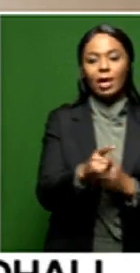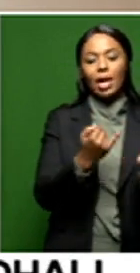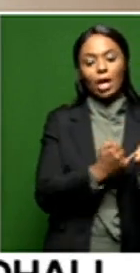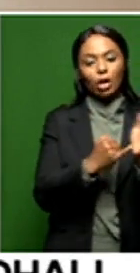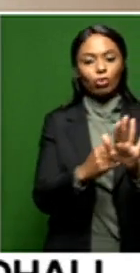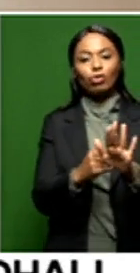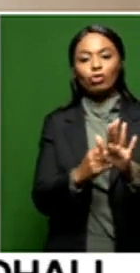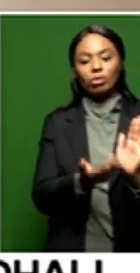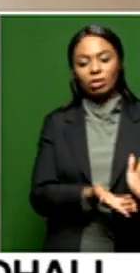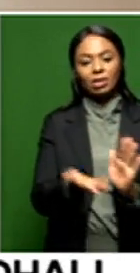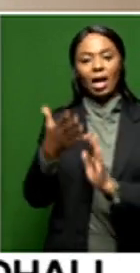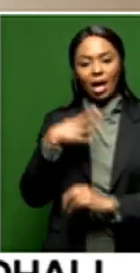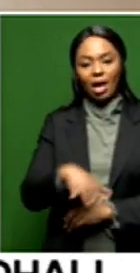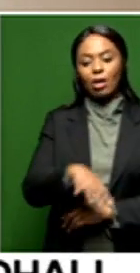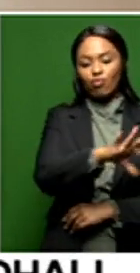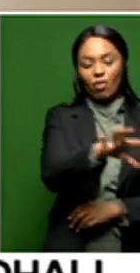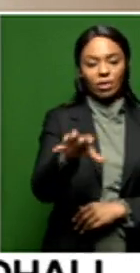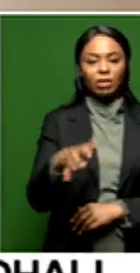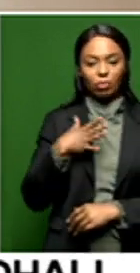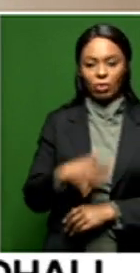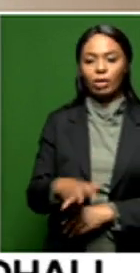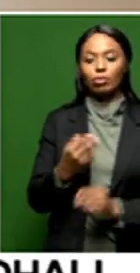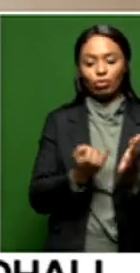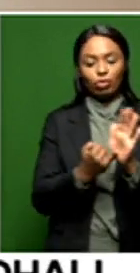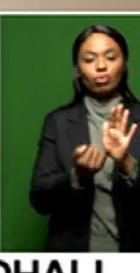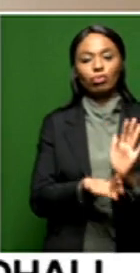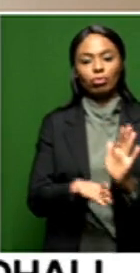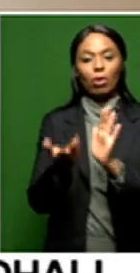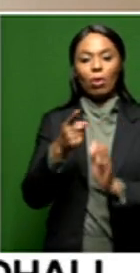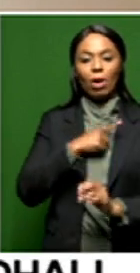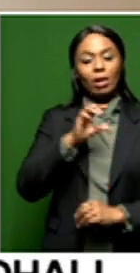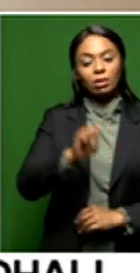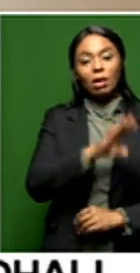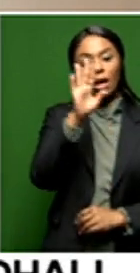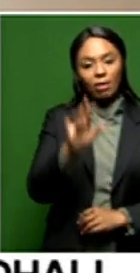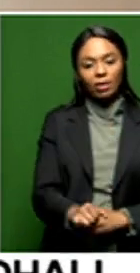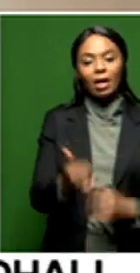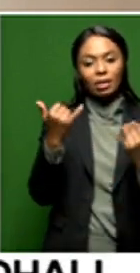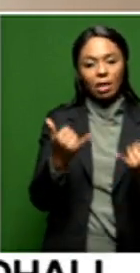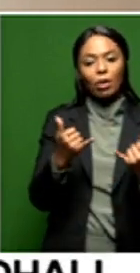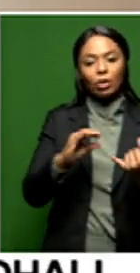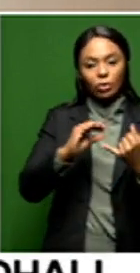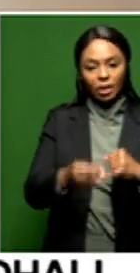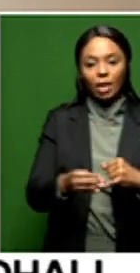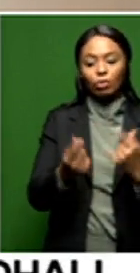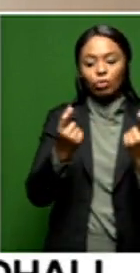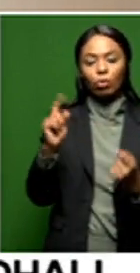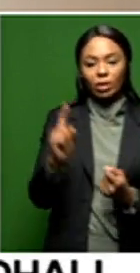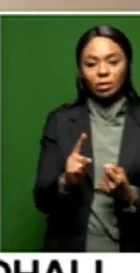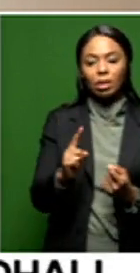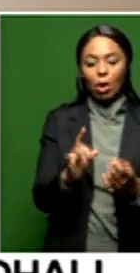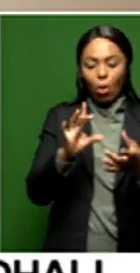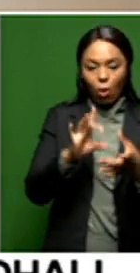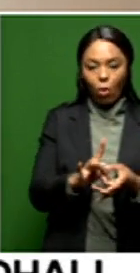parts of the country. And I guess that's really what we're saying is that South Africa, we're building a homegrown